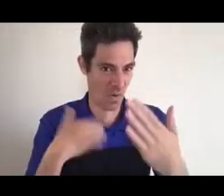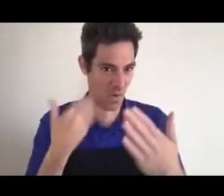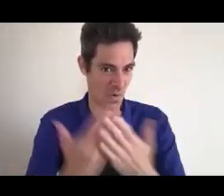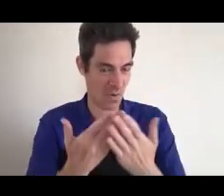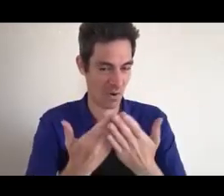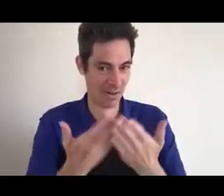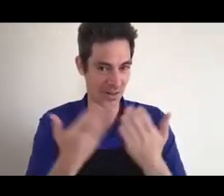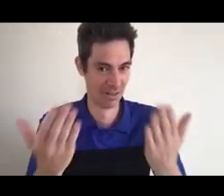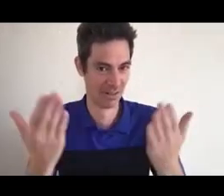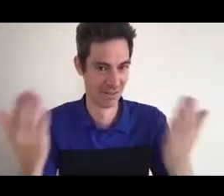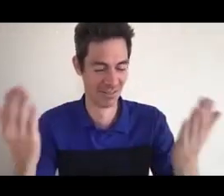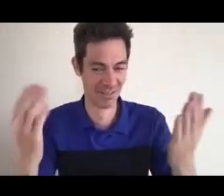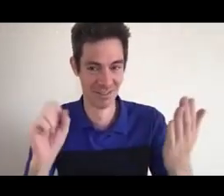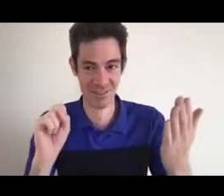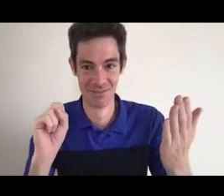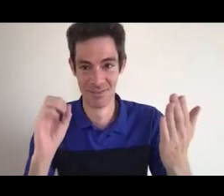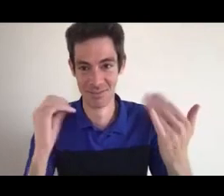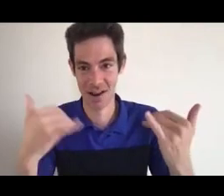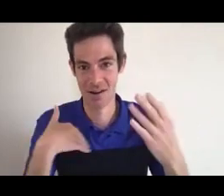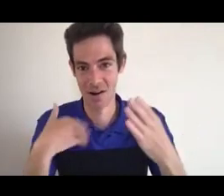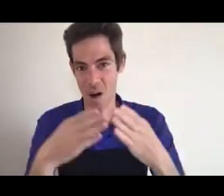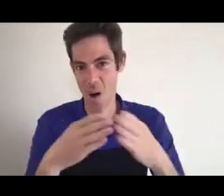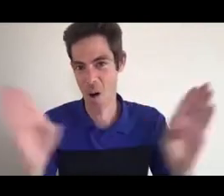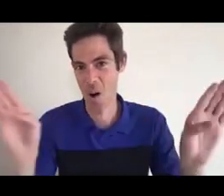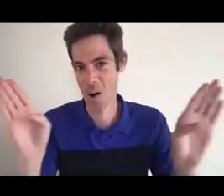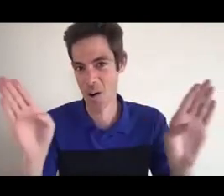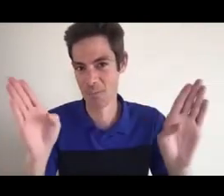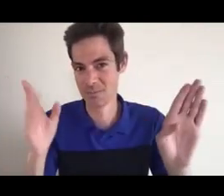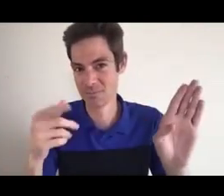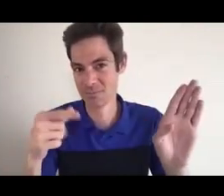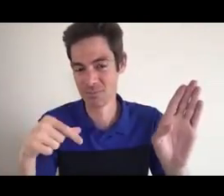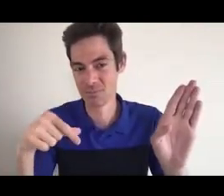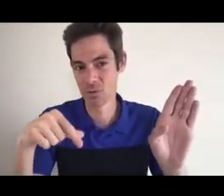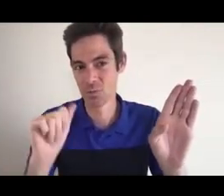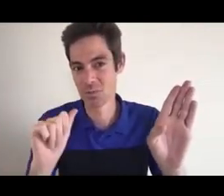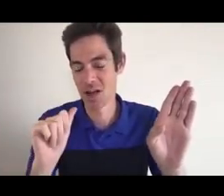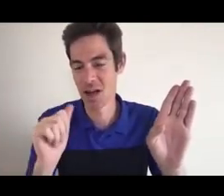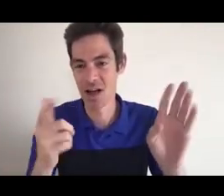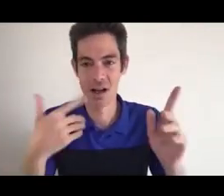plane. Now I have discussed everything I plan to, so I want to open it up